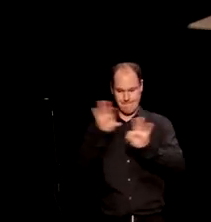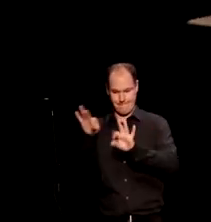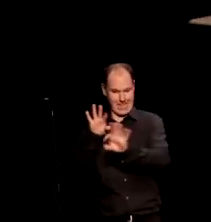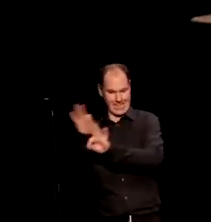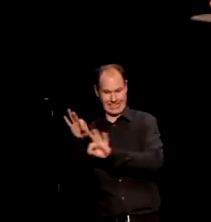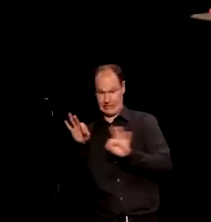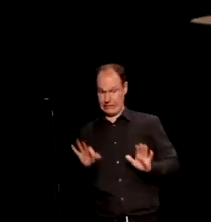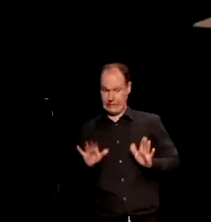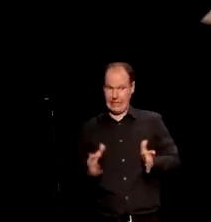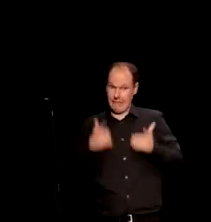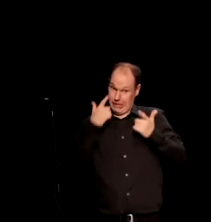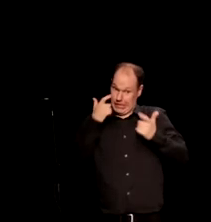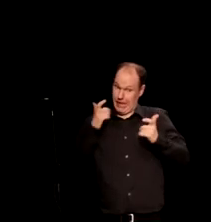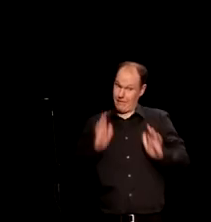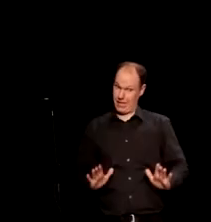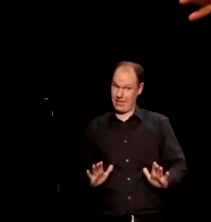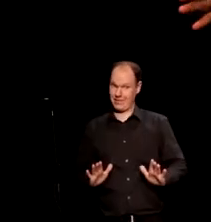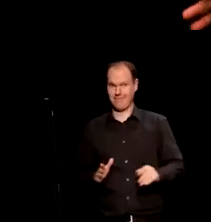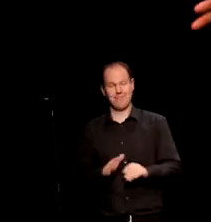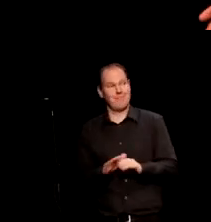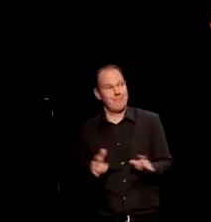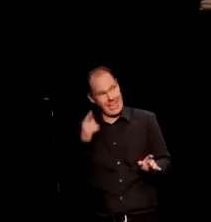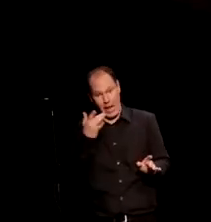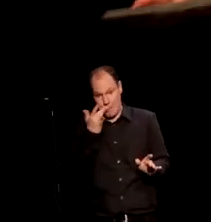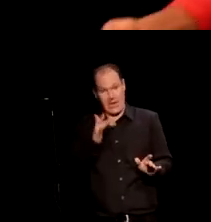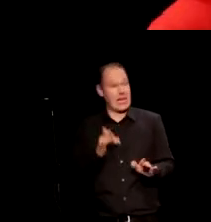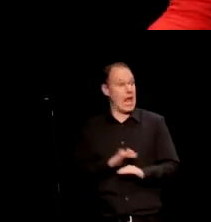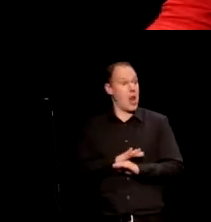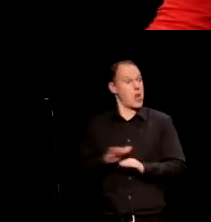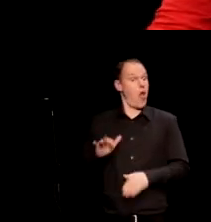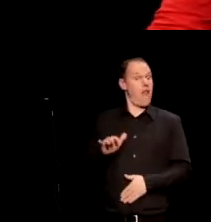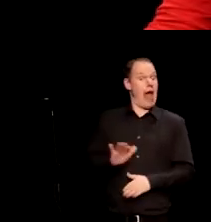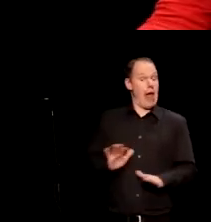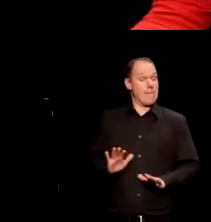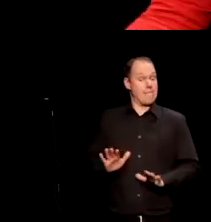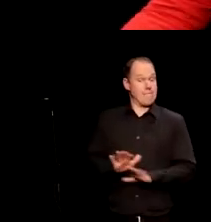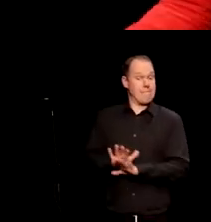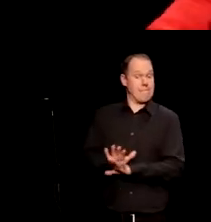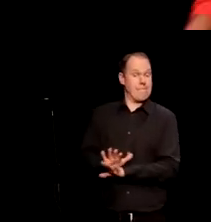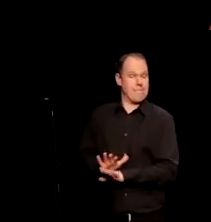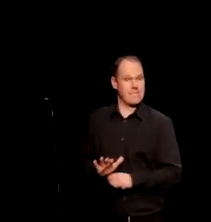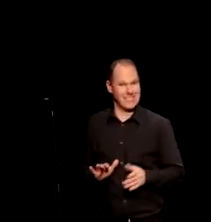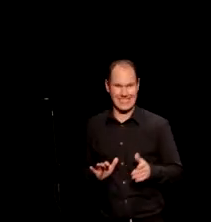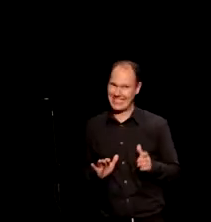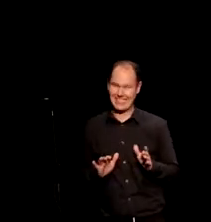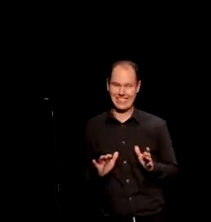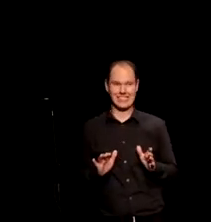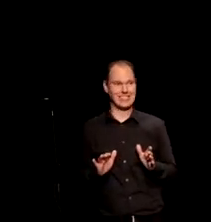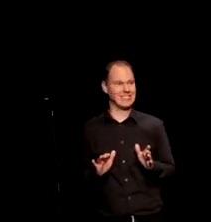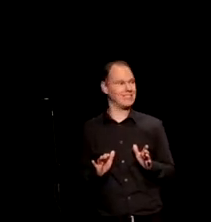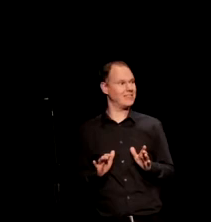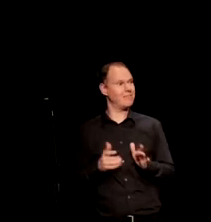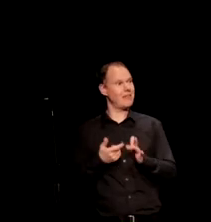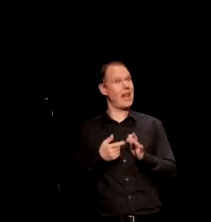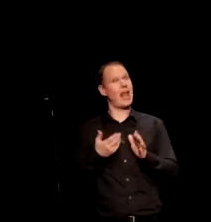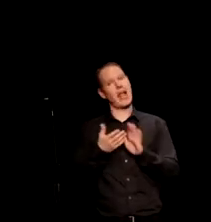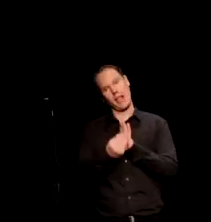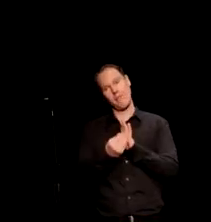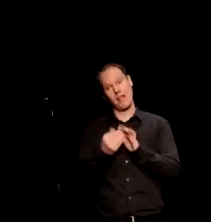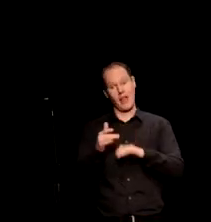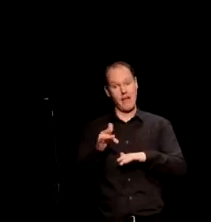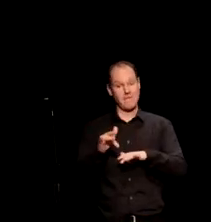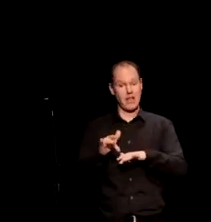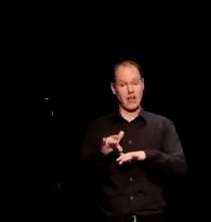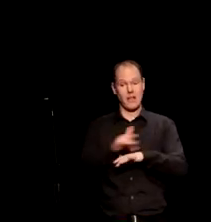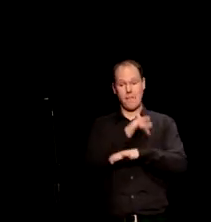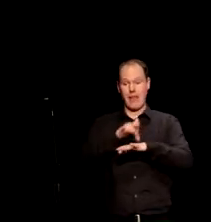But also without pretending that it isn't there. Do you know what I mean? And for this moment, that wasn't. But if I was to use the